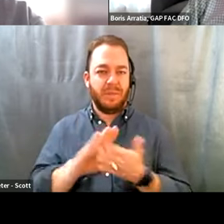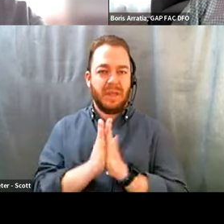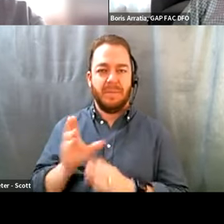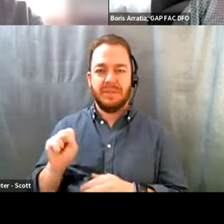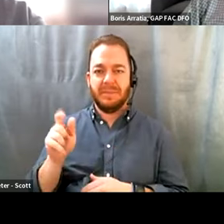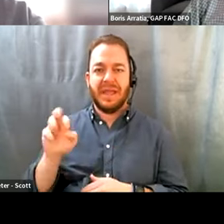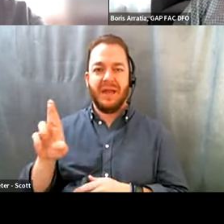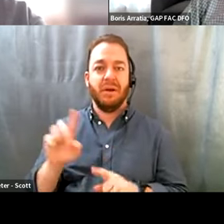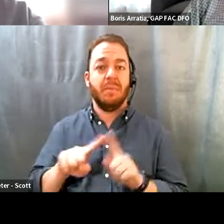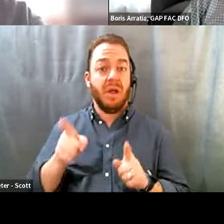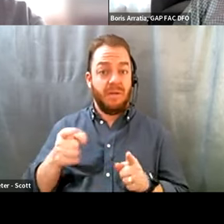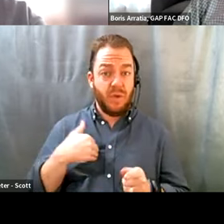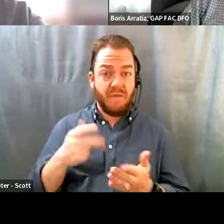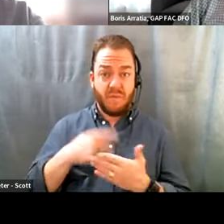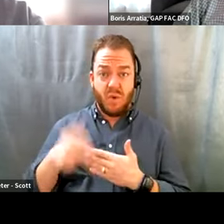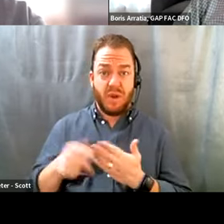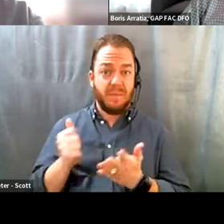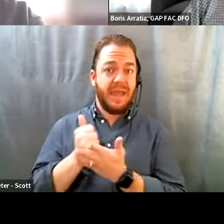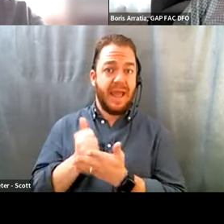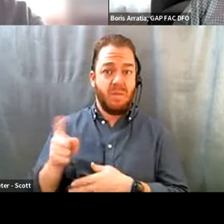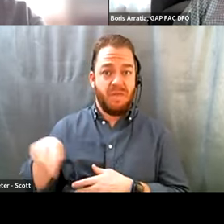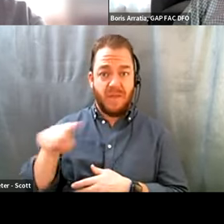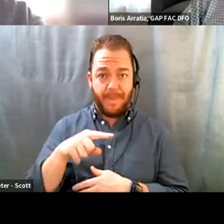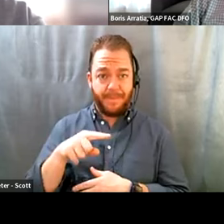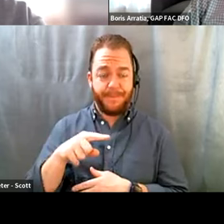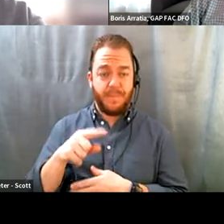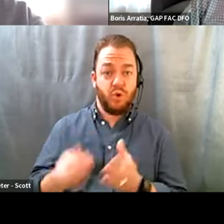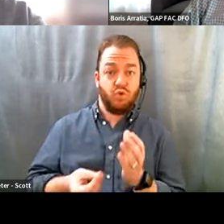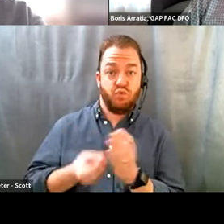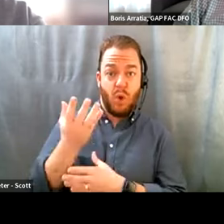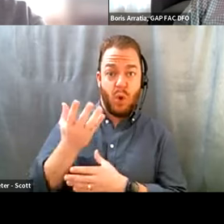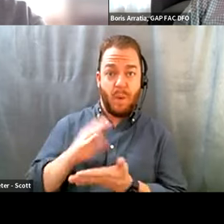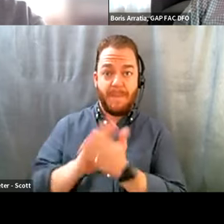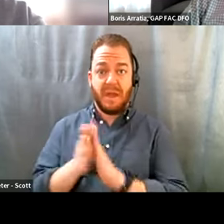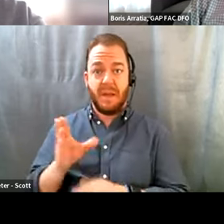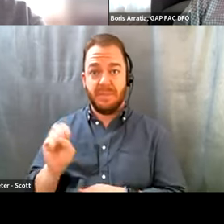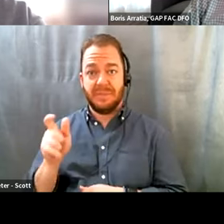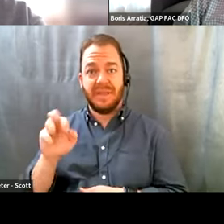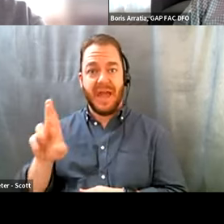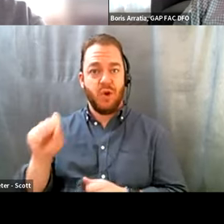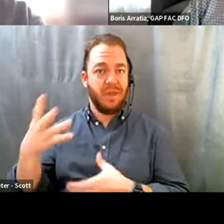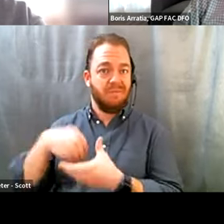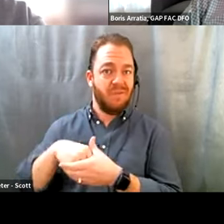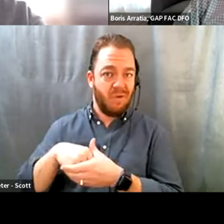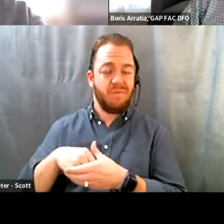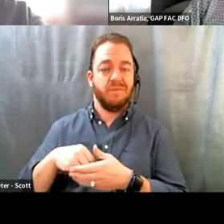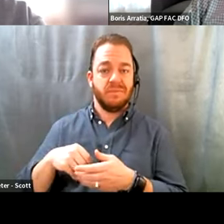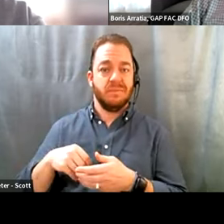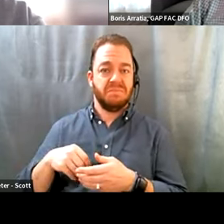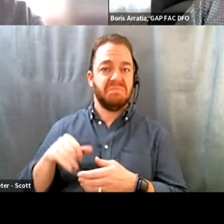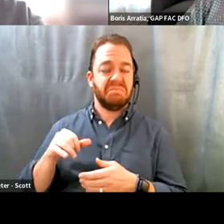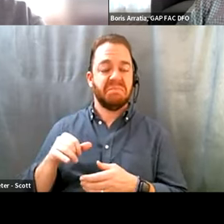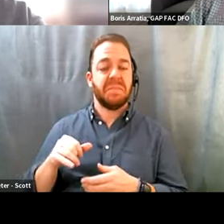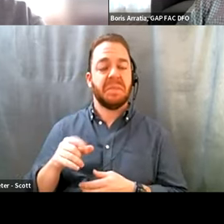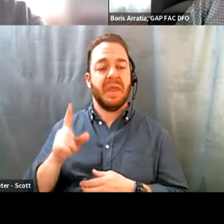if you have programs that help them grow into becoming a supplier, you could get them into that pipeline early. I